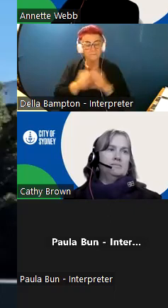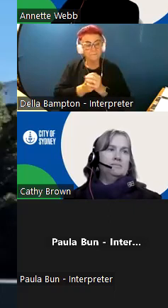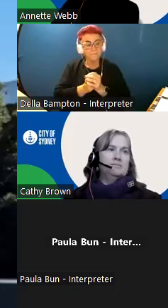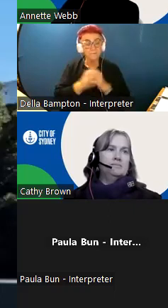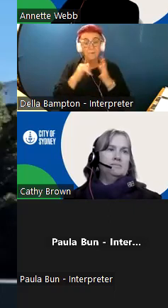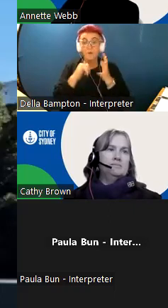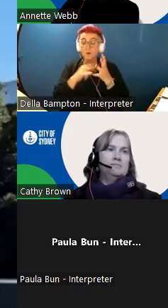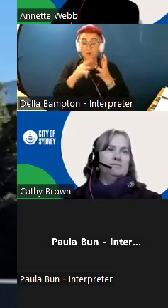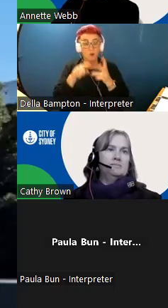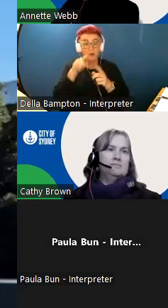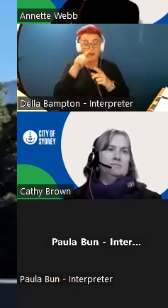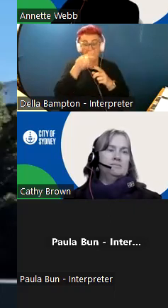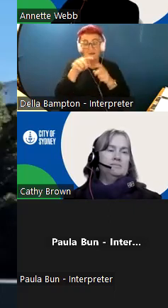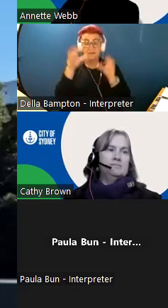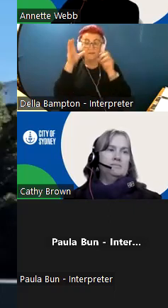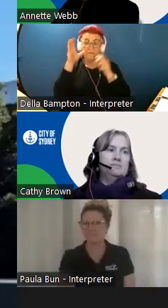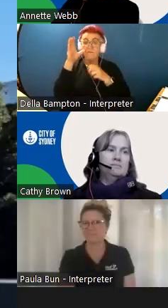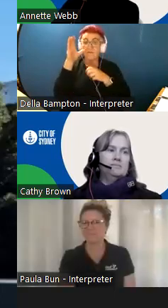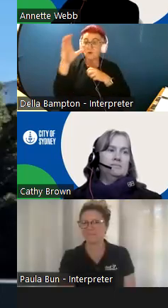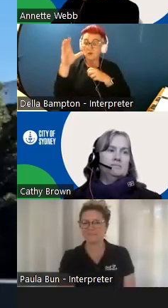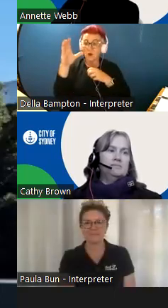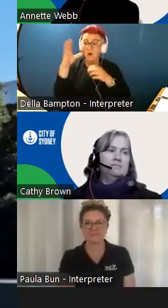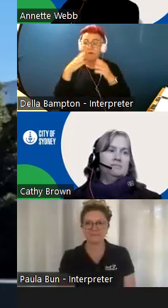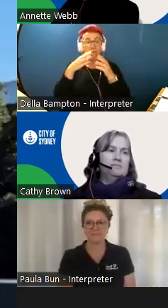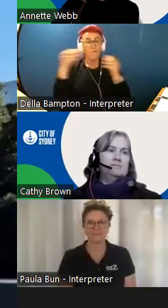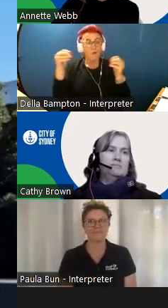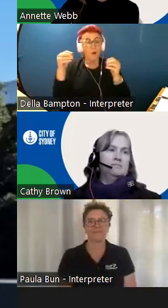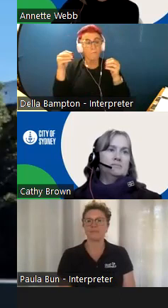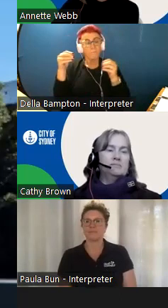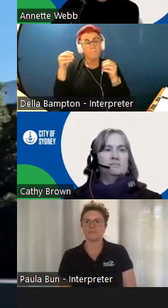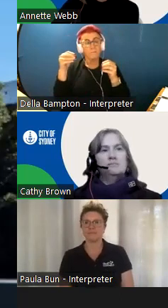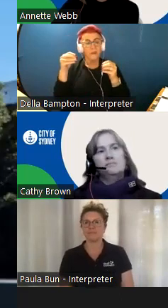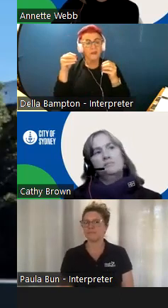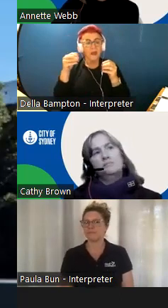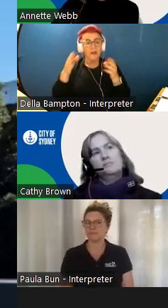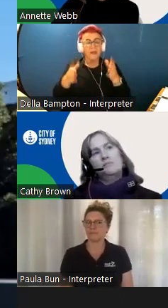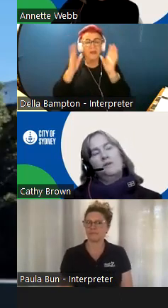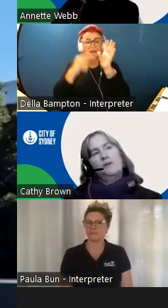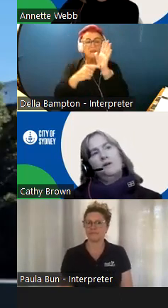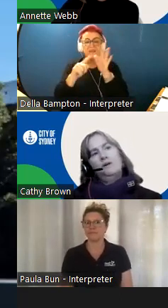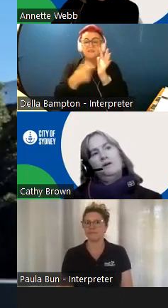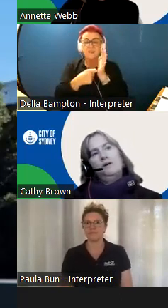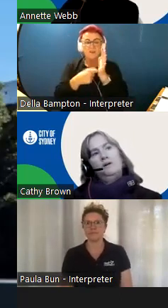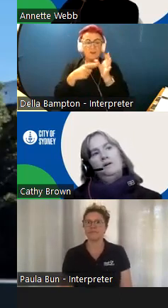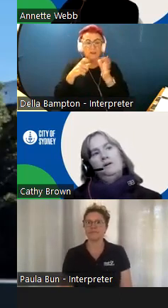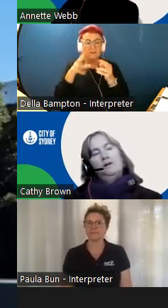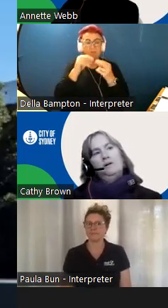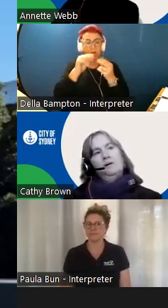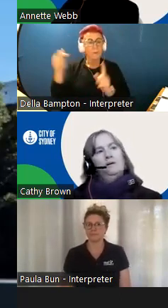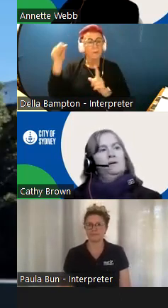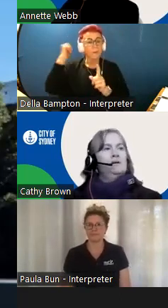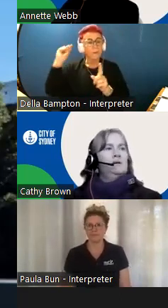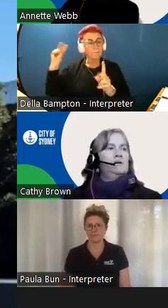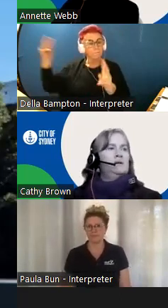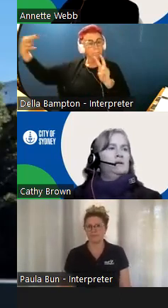So this is a photograph that's taken from the roof, it's off the terrace out of the back of the apartment.